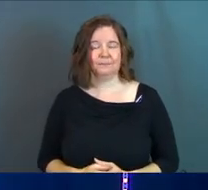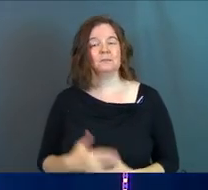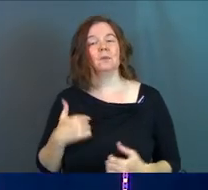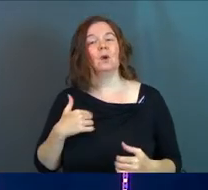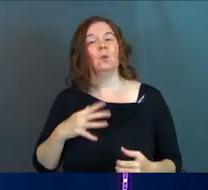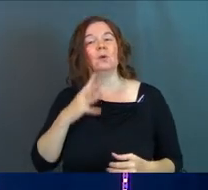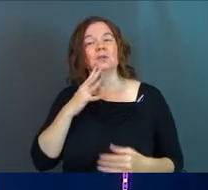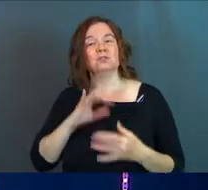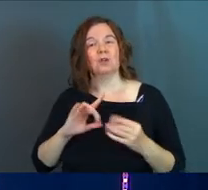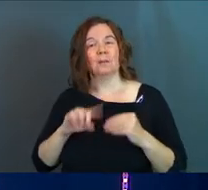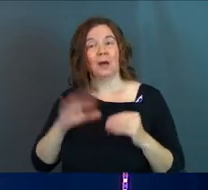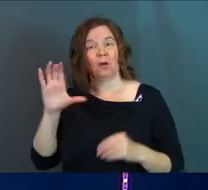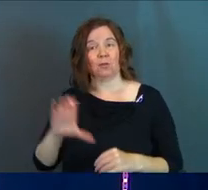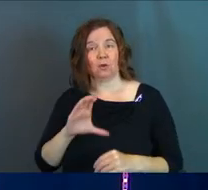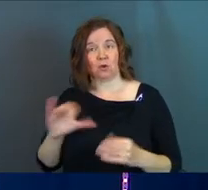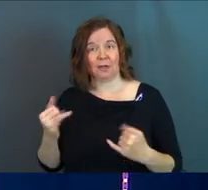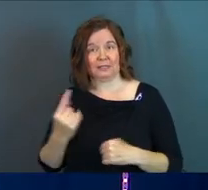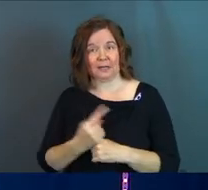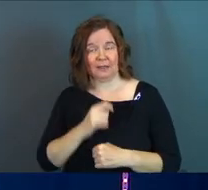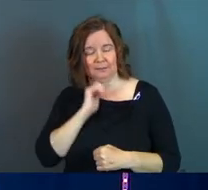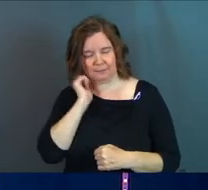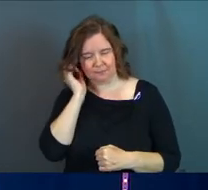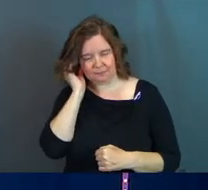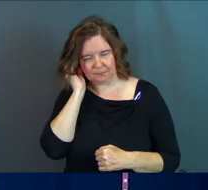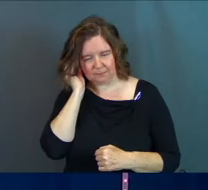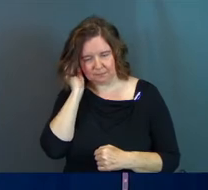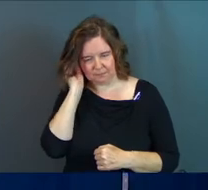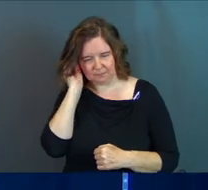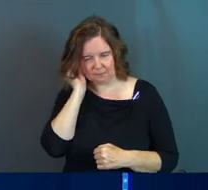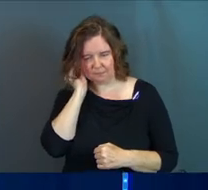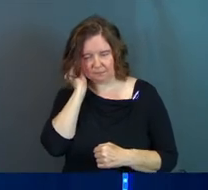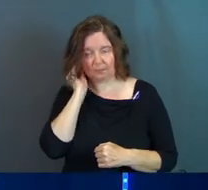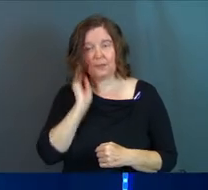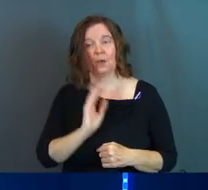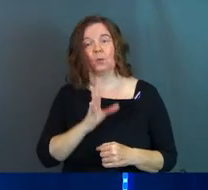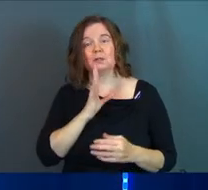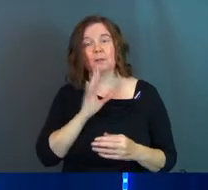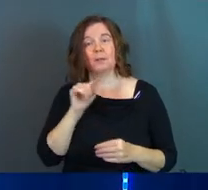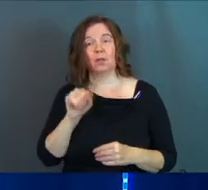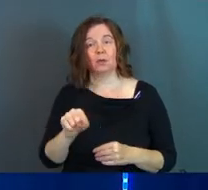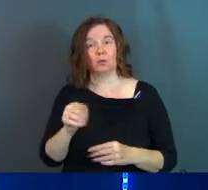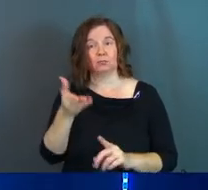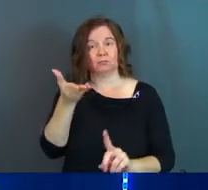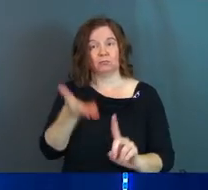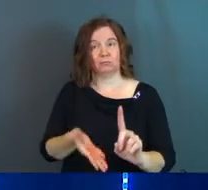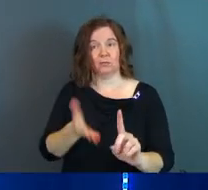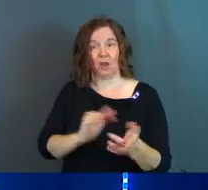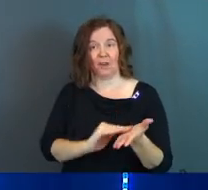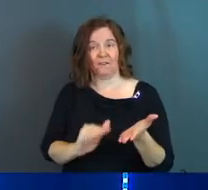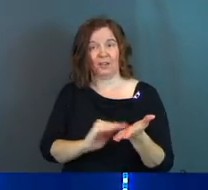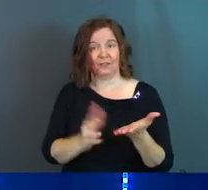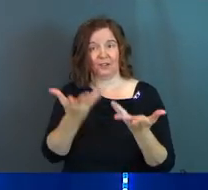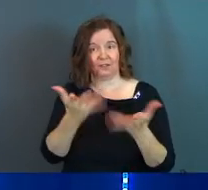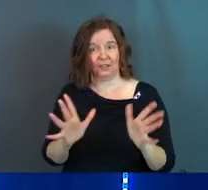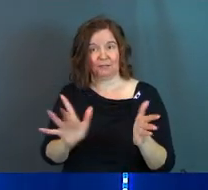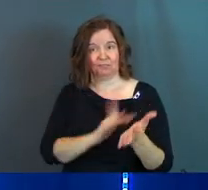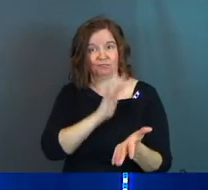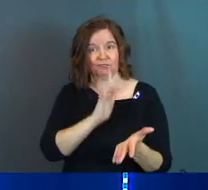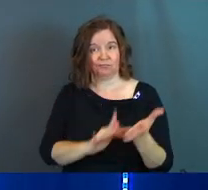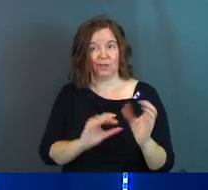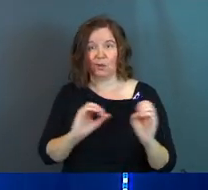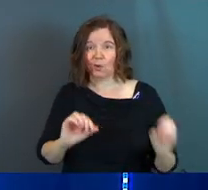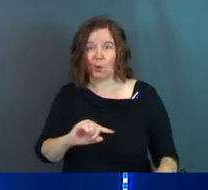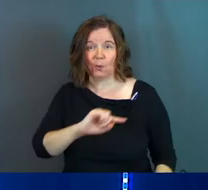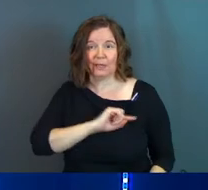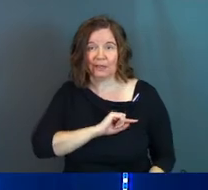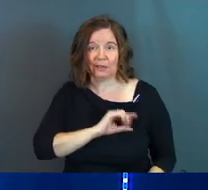So we're talking about the cross today. And we're talking about the fact that you're forgiven. And that there's no guilt. And that there's no shame